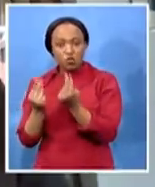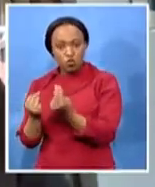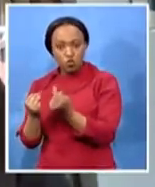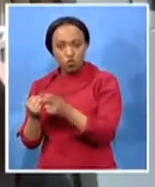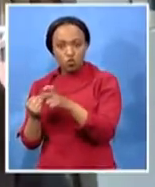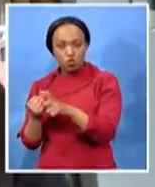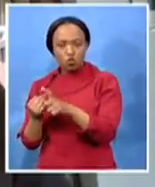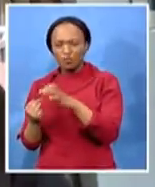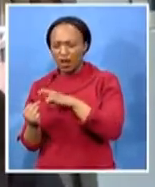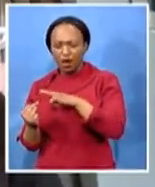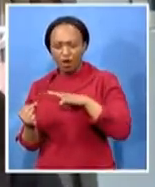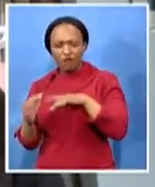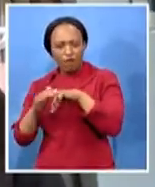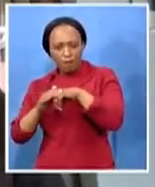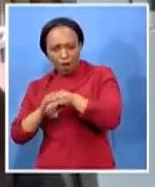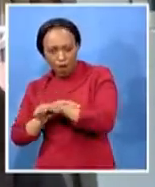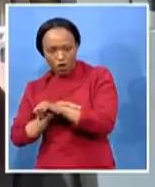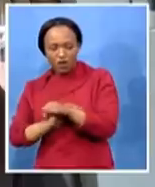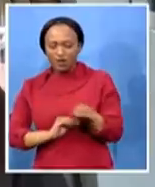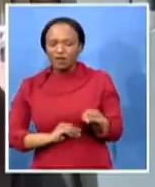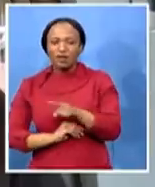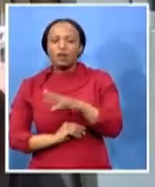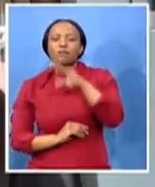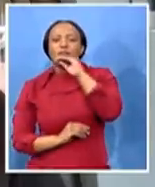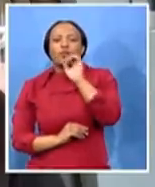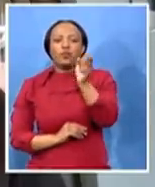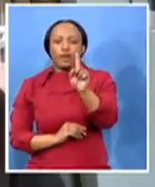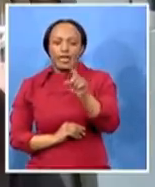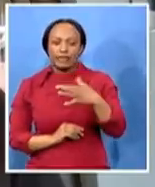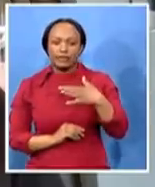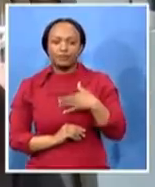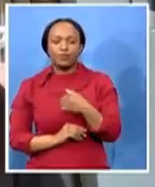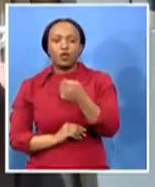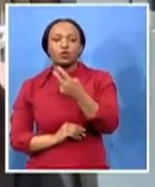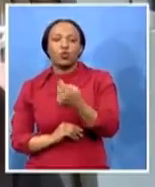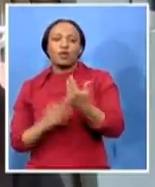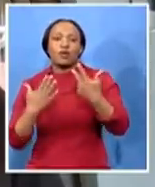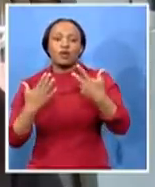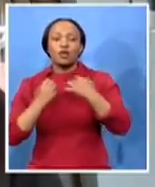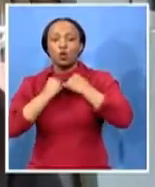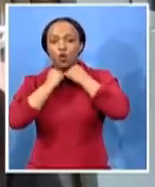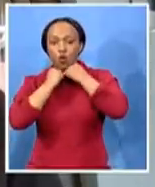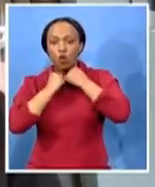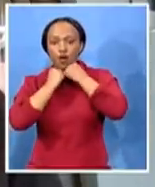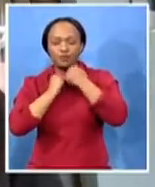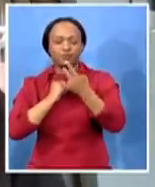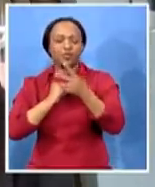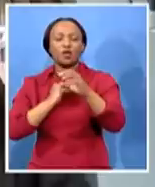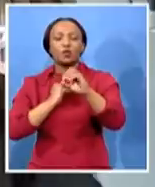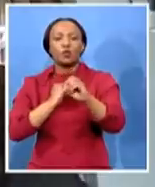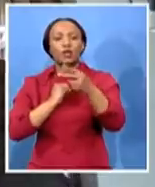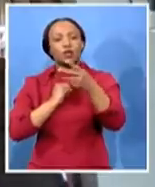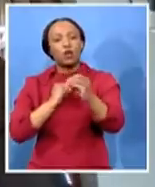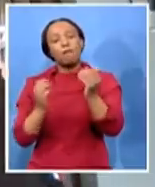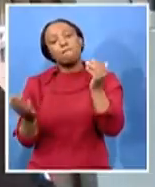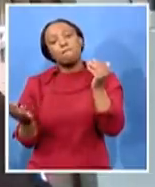saying on the 28th of August, 2020 in South Africa, perhaps the new was born.